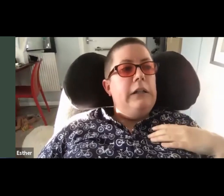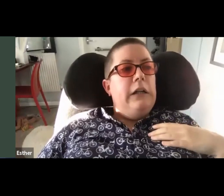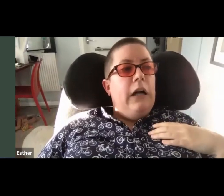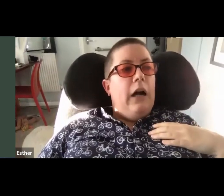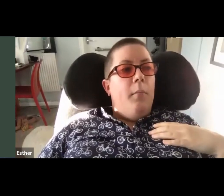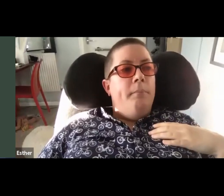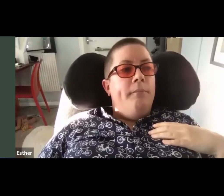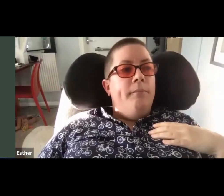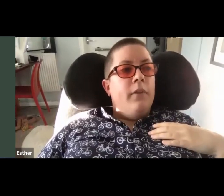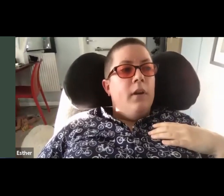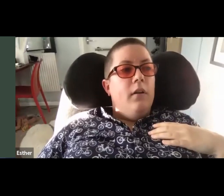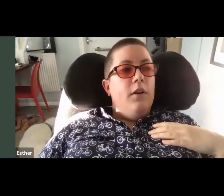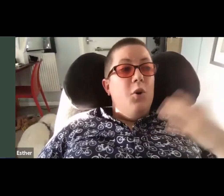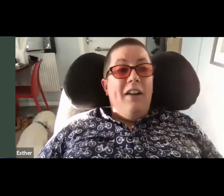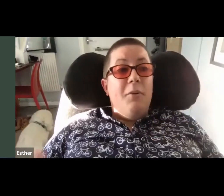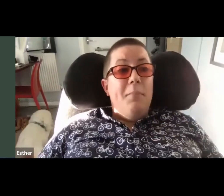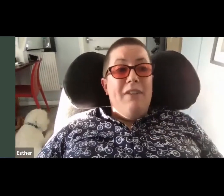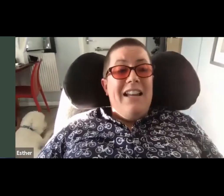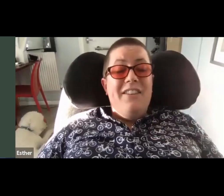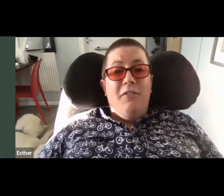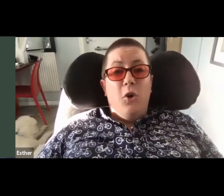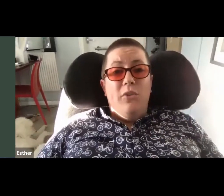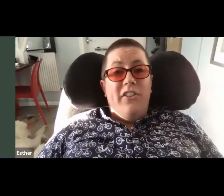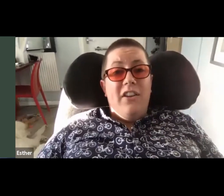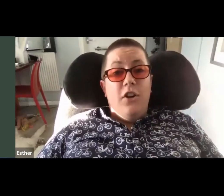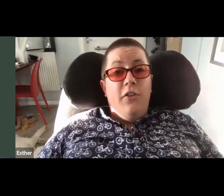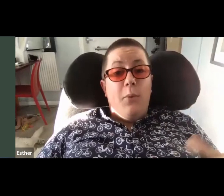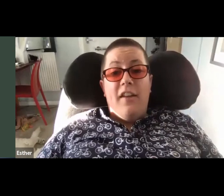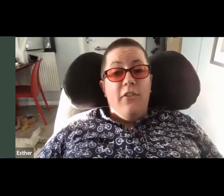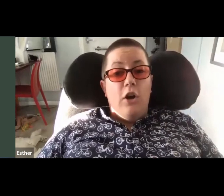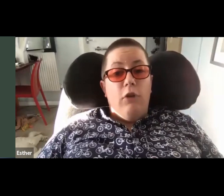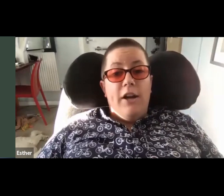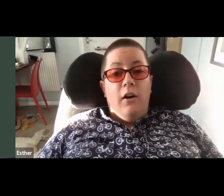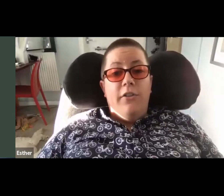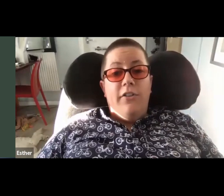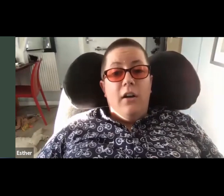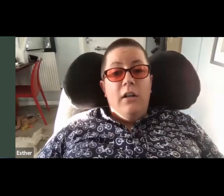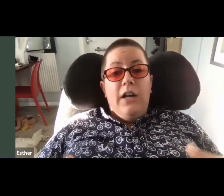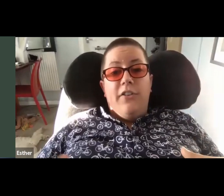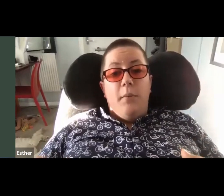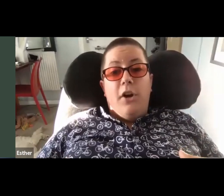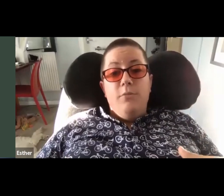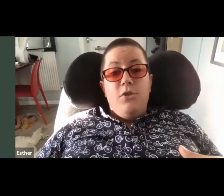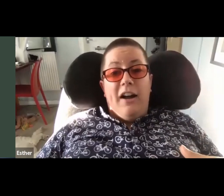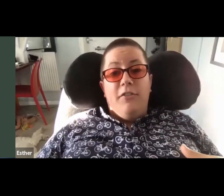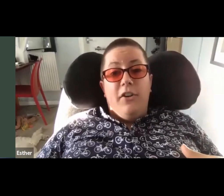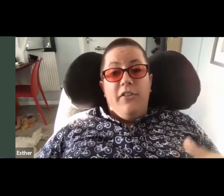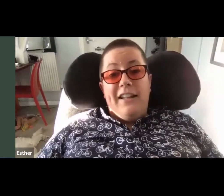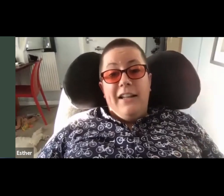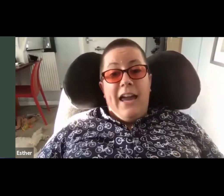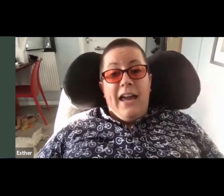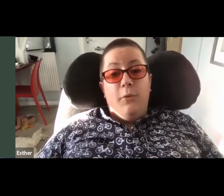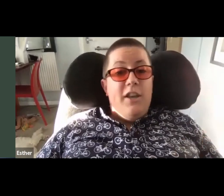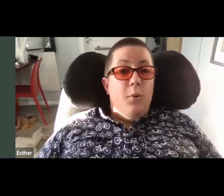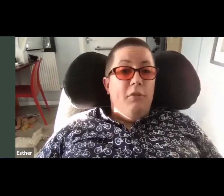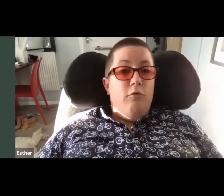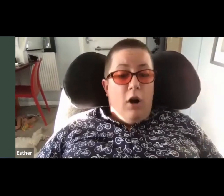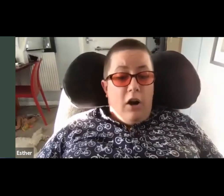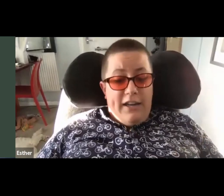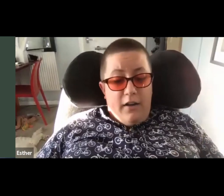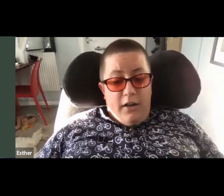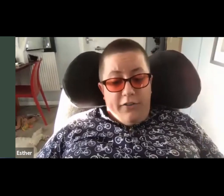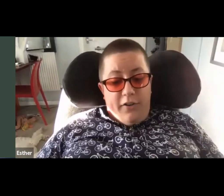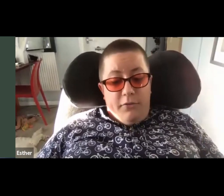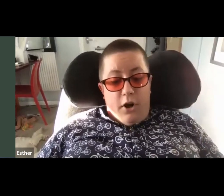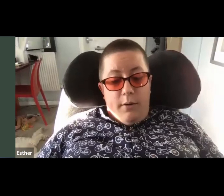lawyer. You have to make really difficult decisions where there's no right answer. Sometimes you have to settle a case when you were in the